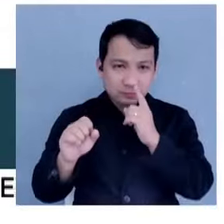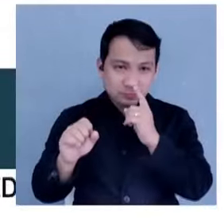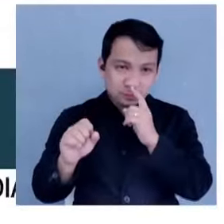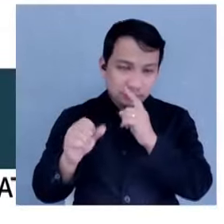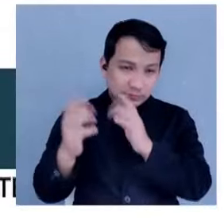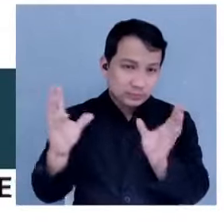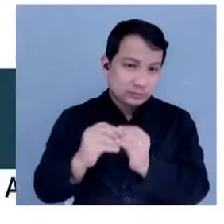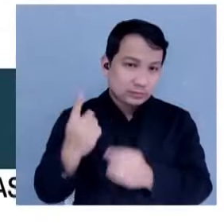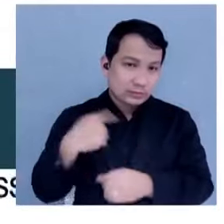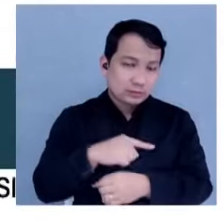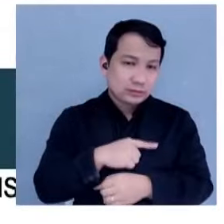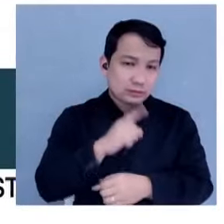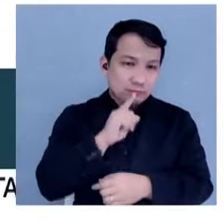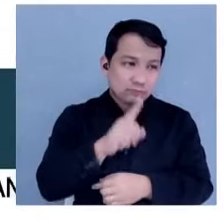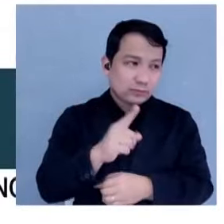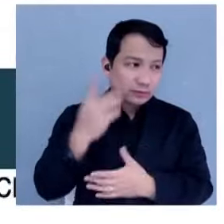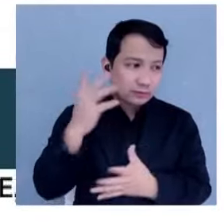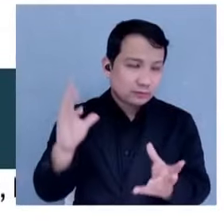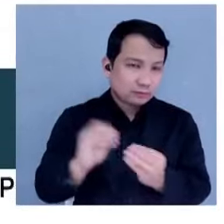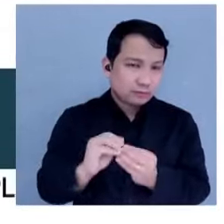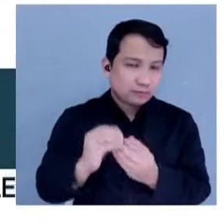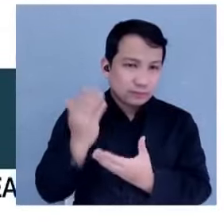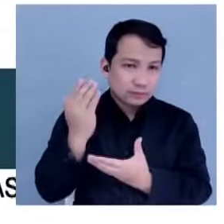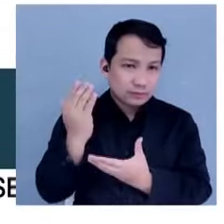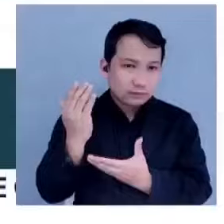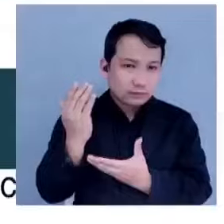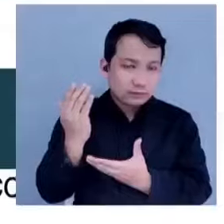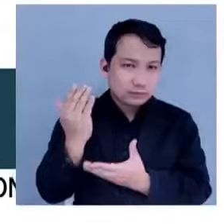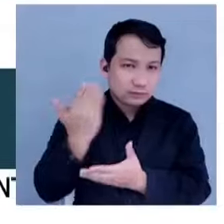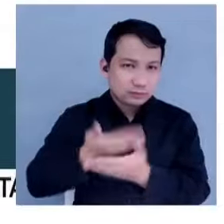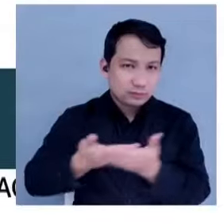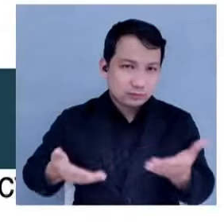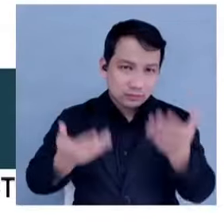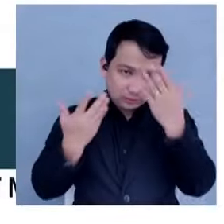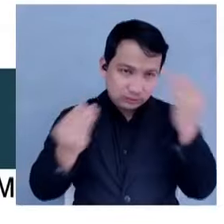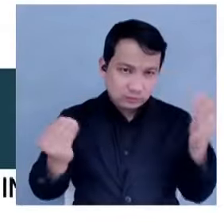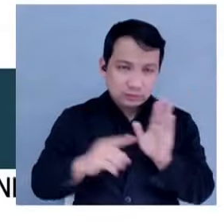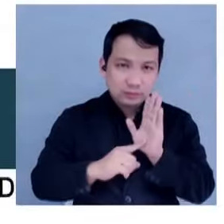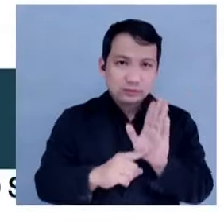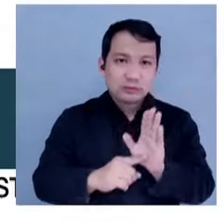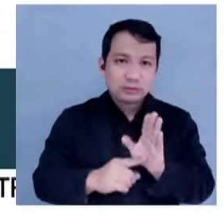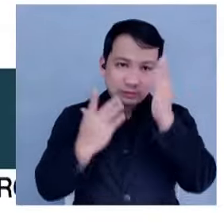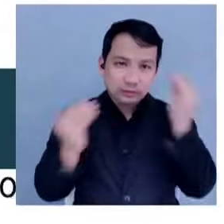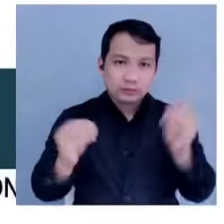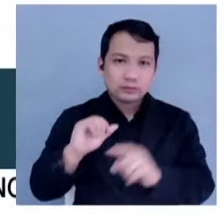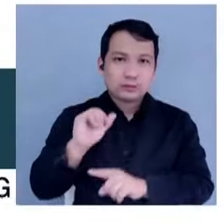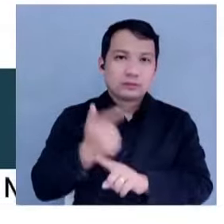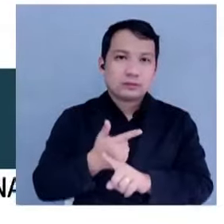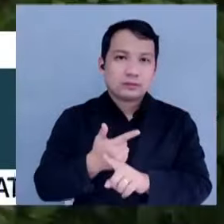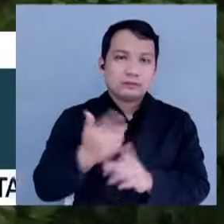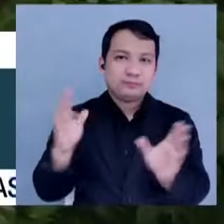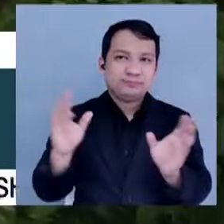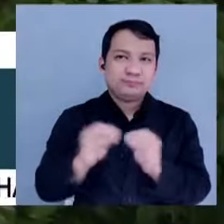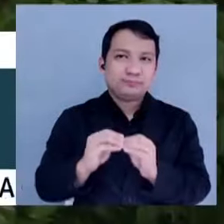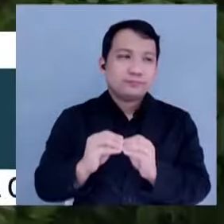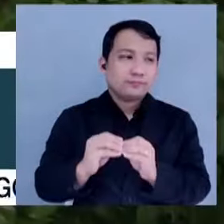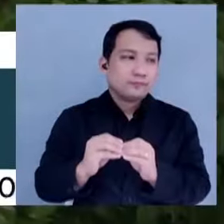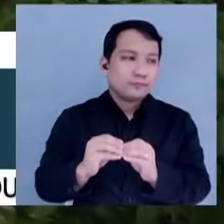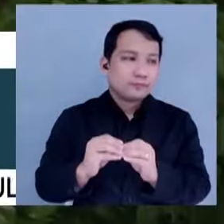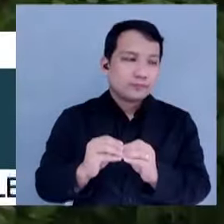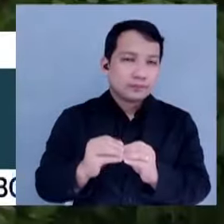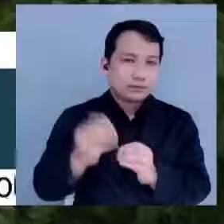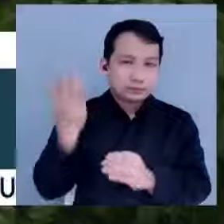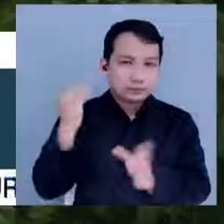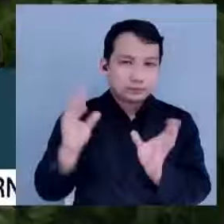I expected that to start materializing and showing up in the August print. This doesn't take